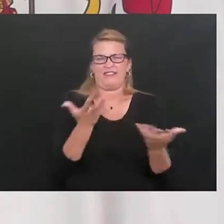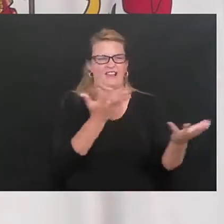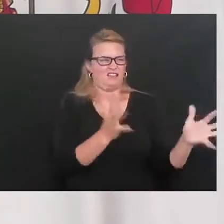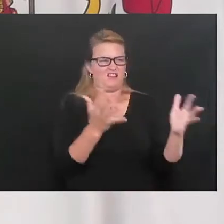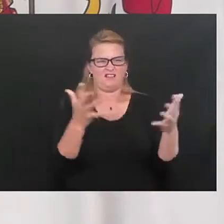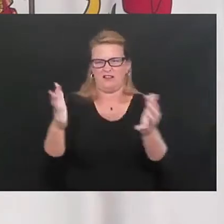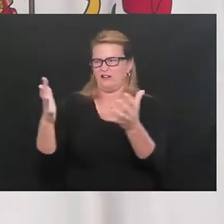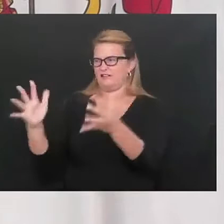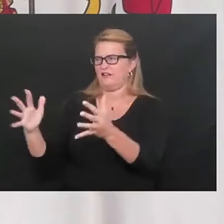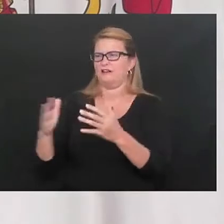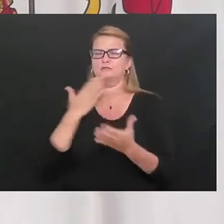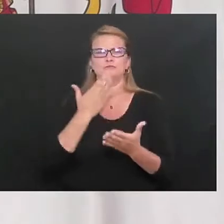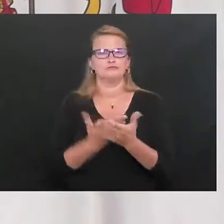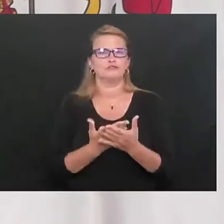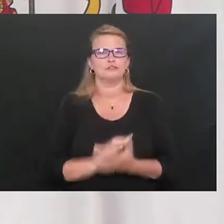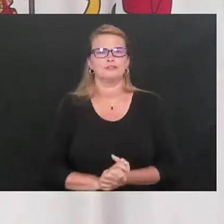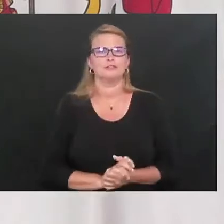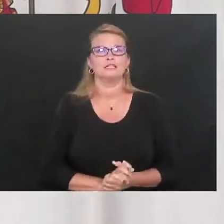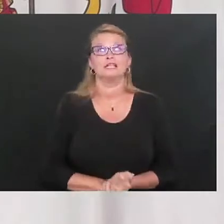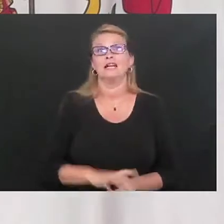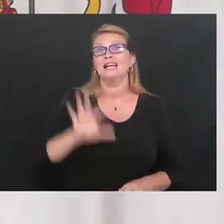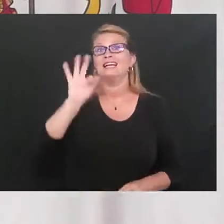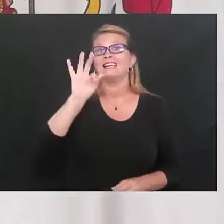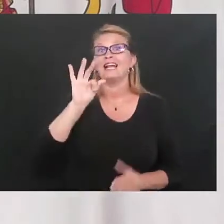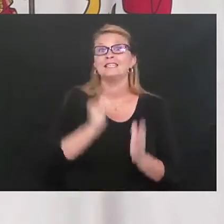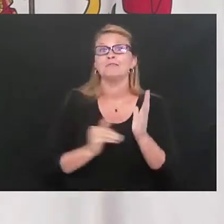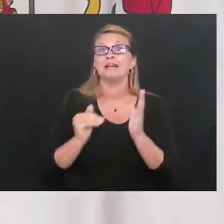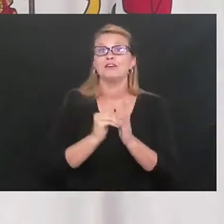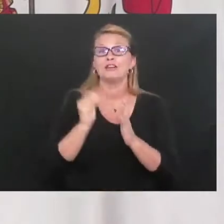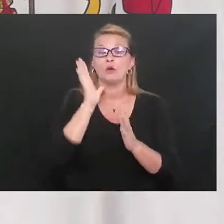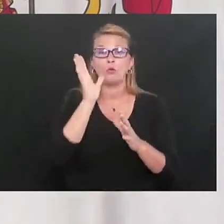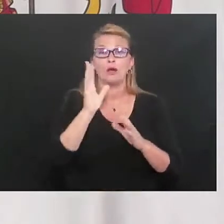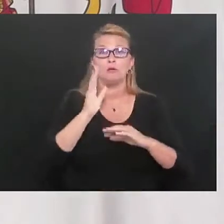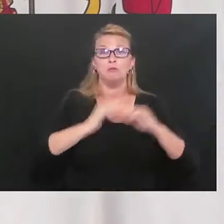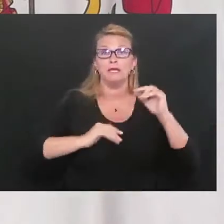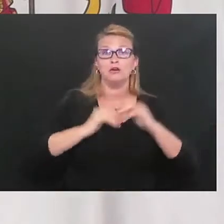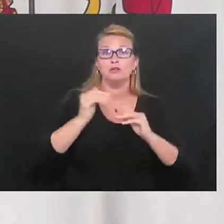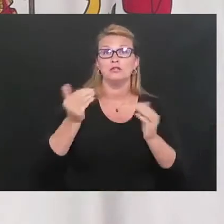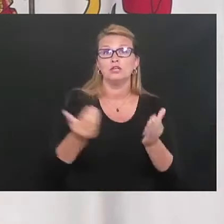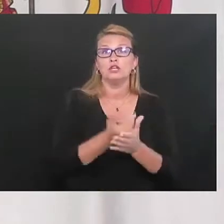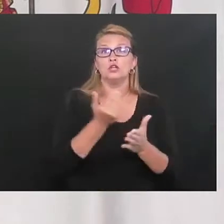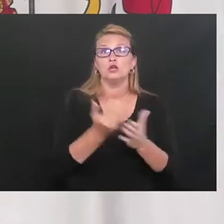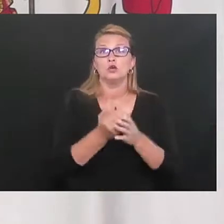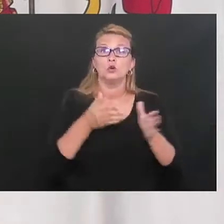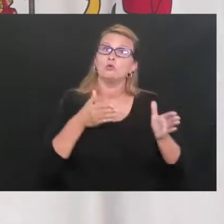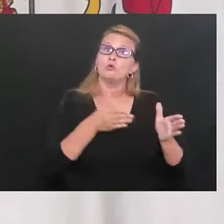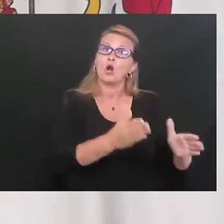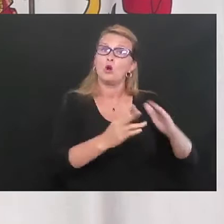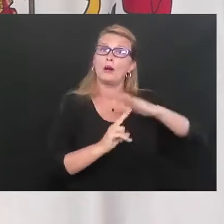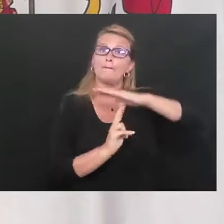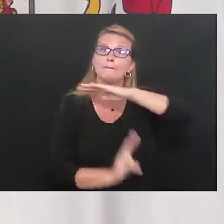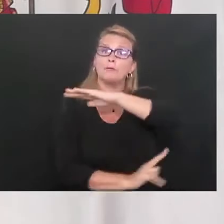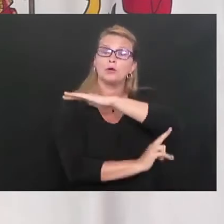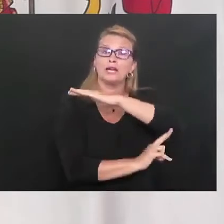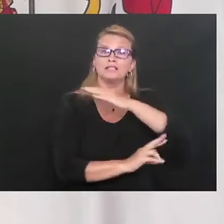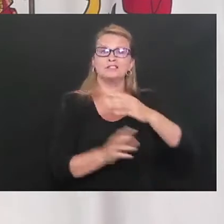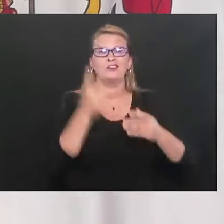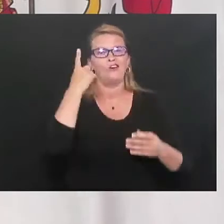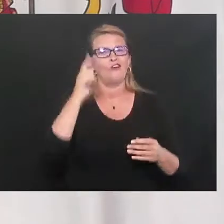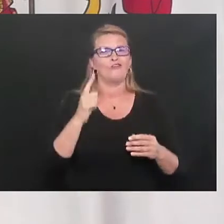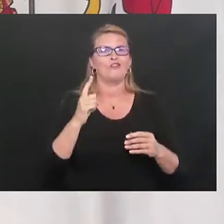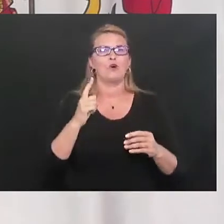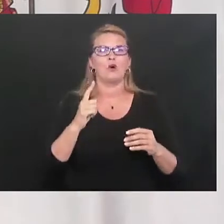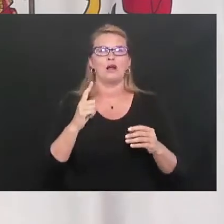good. There's $19 million that's going to build a new roadway and bridge to ease congestion